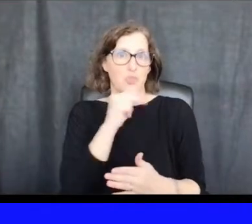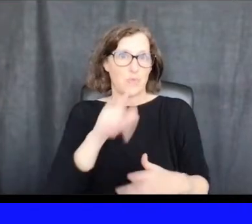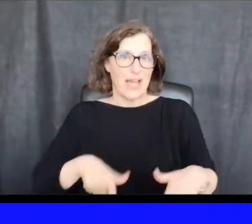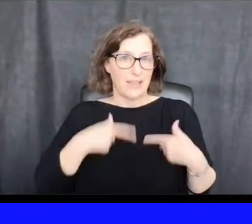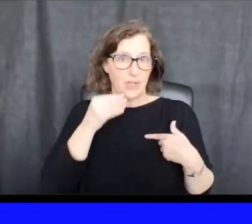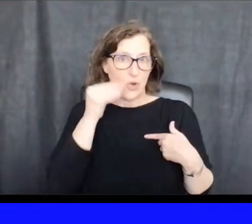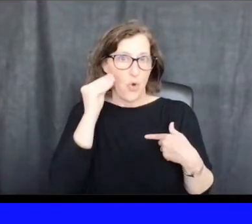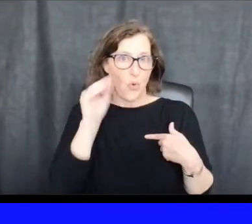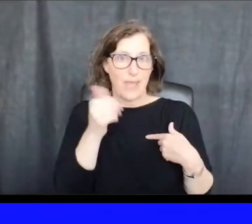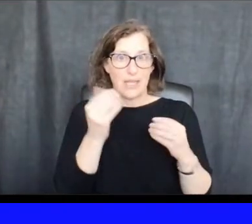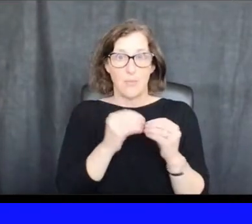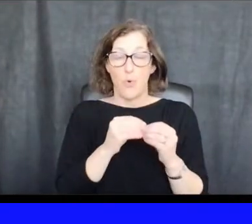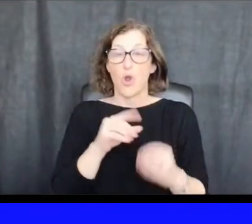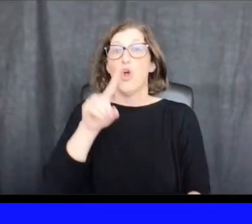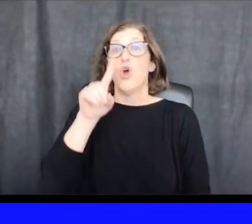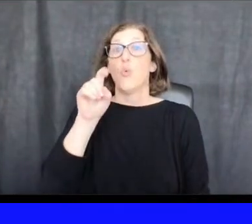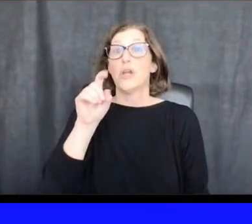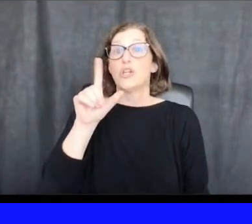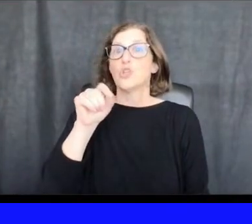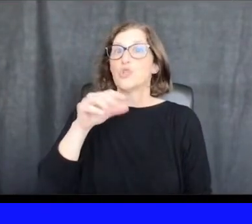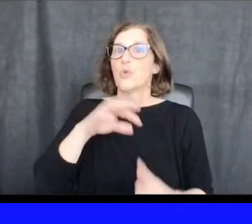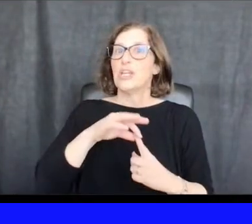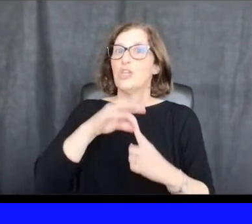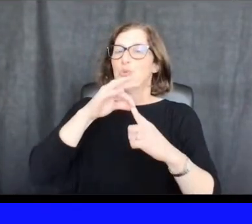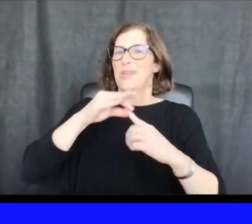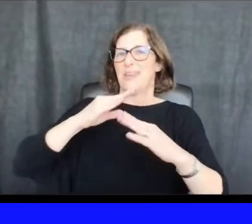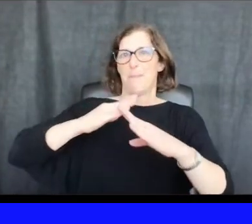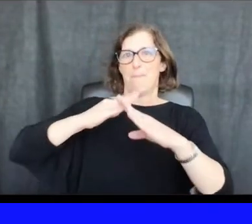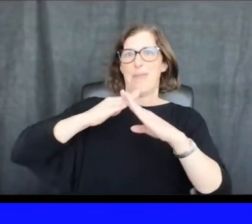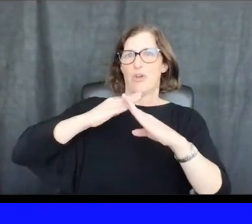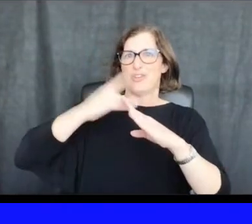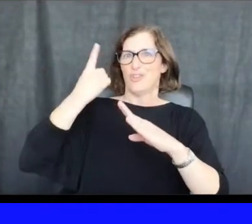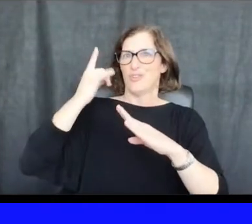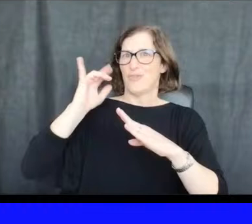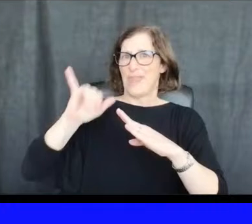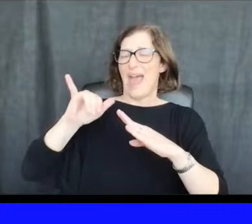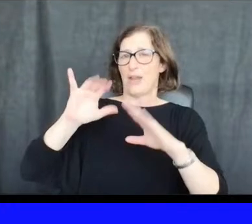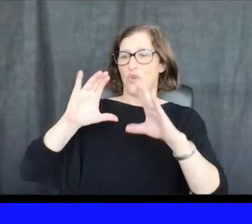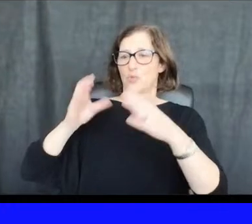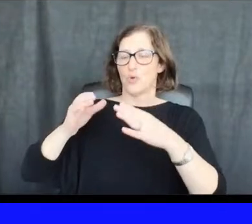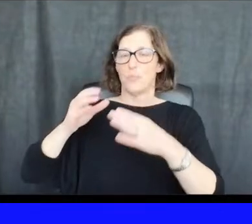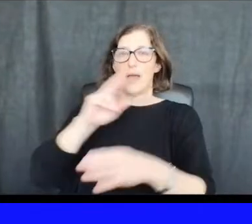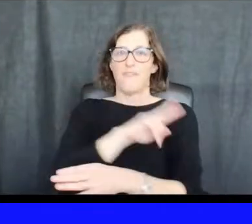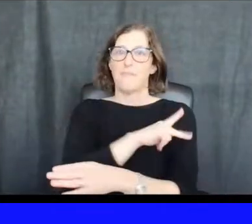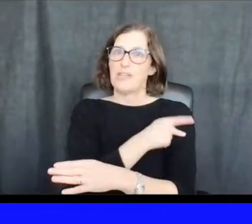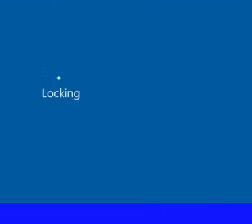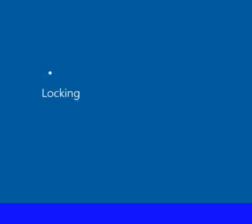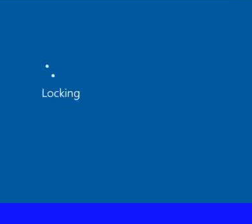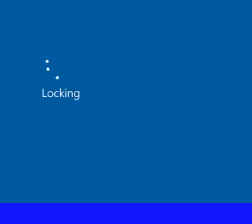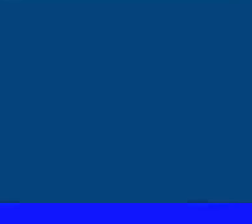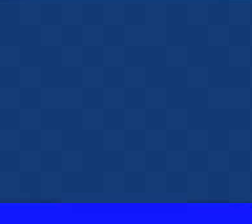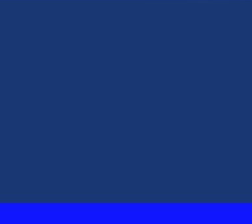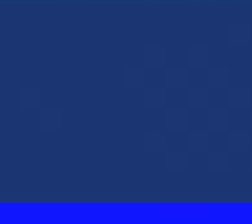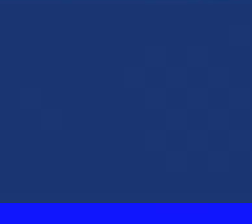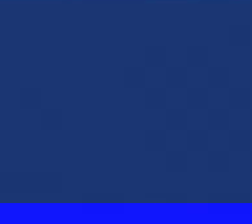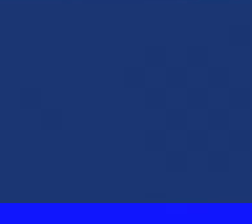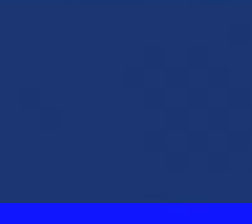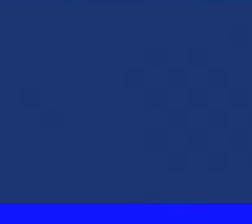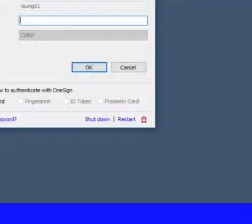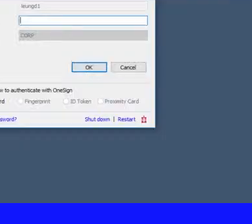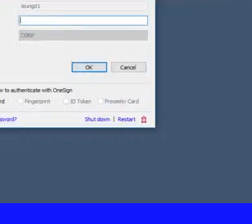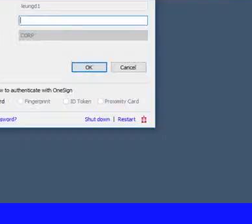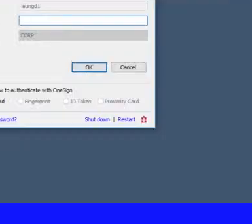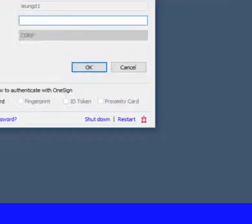the needs to the green, to the point at which the barrier is really completely addressed one way or